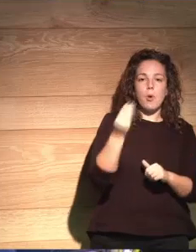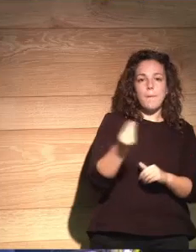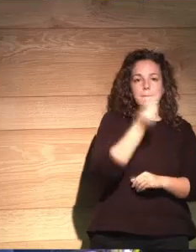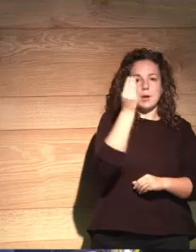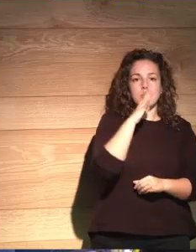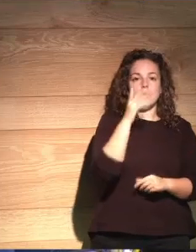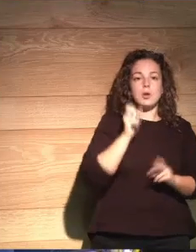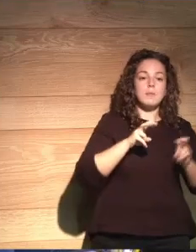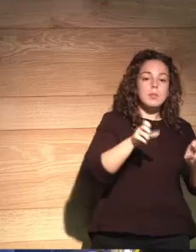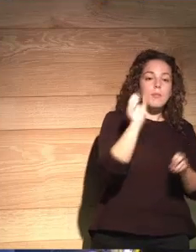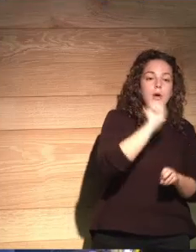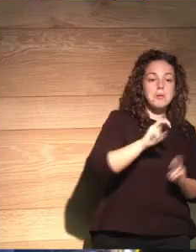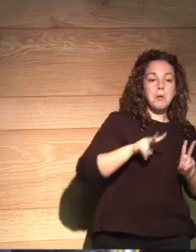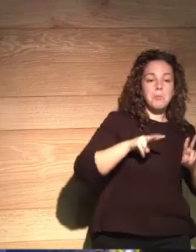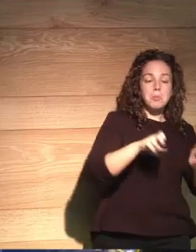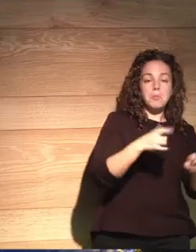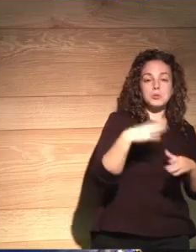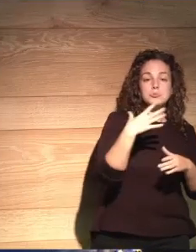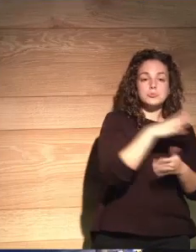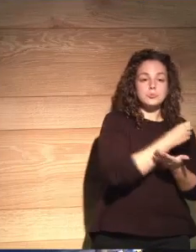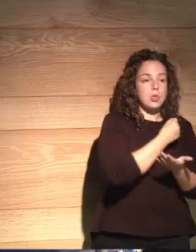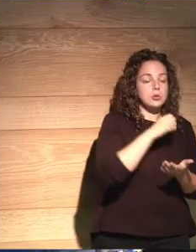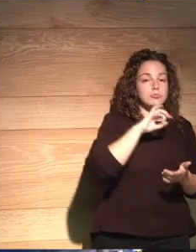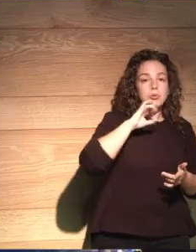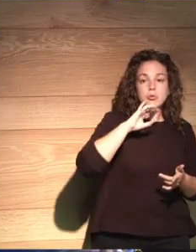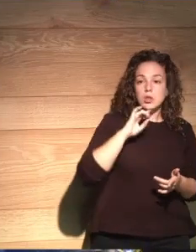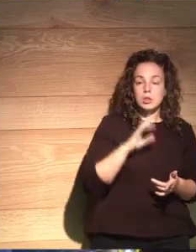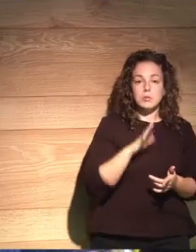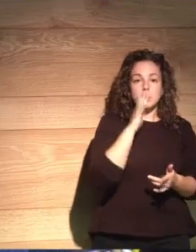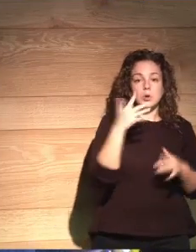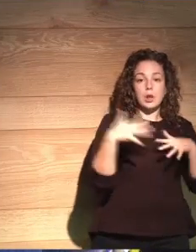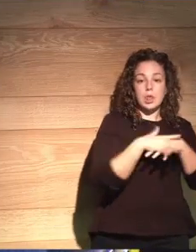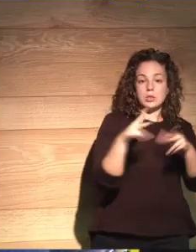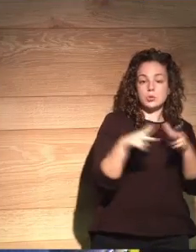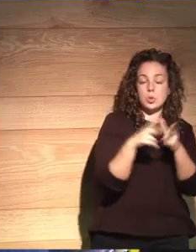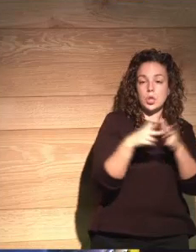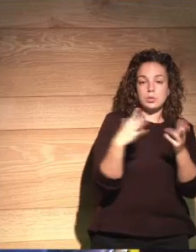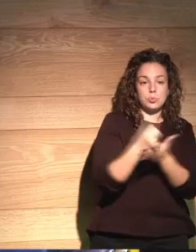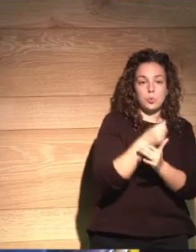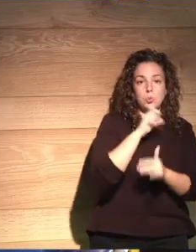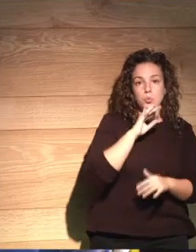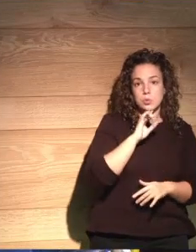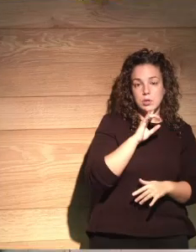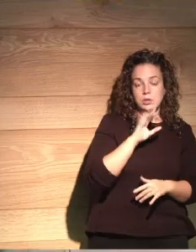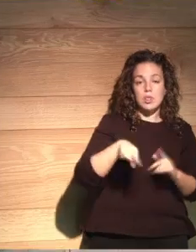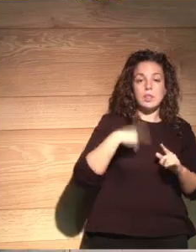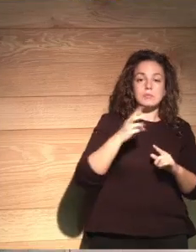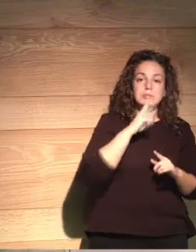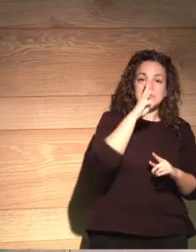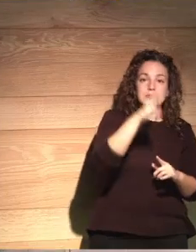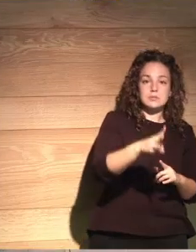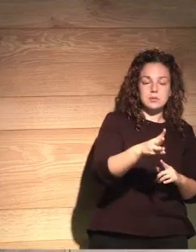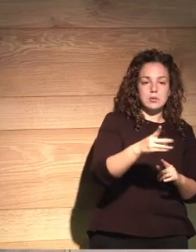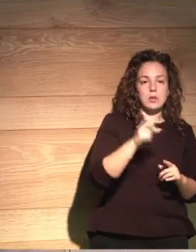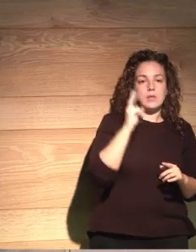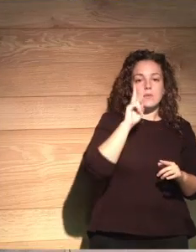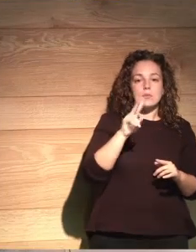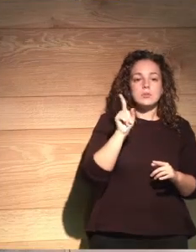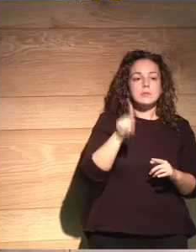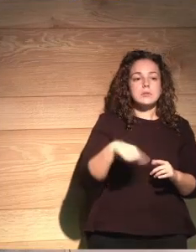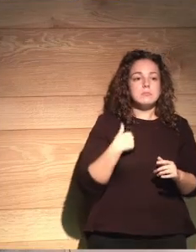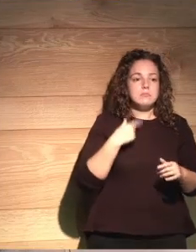doing the same things right now, but at the beginning everybody was happy with social networks, the same as